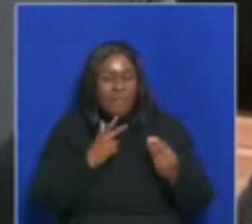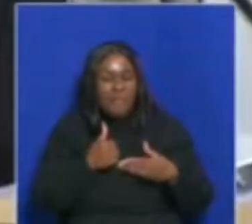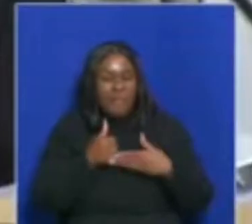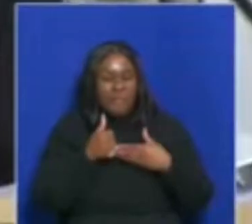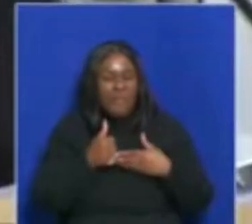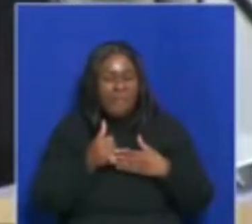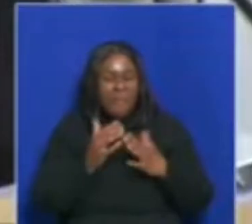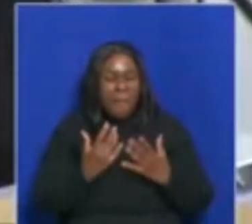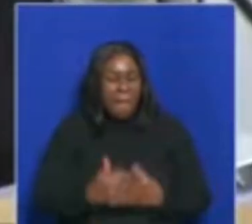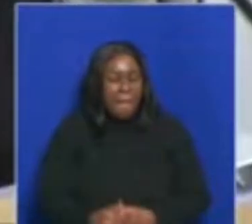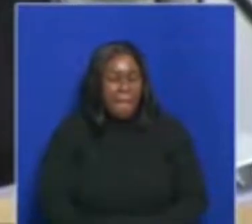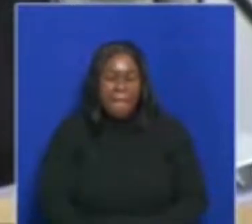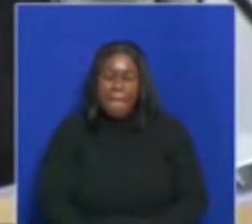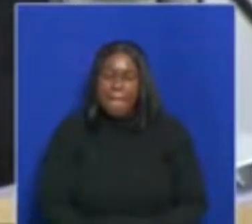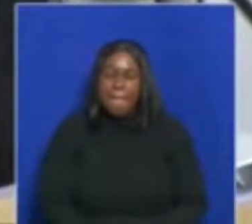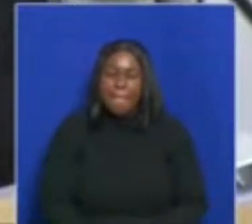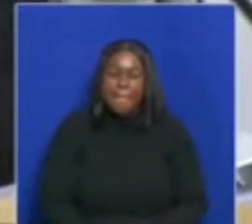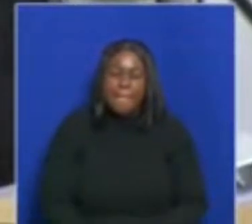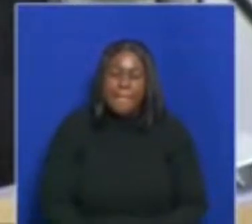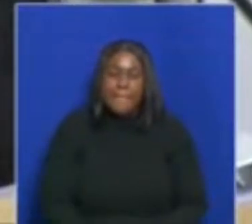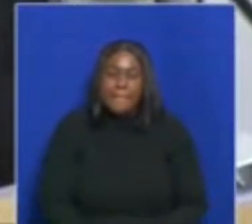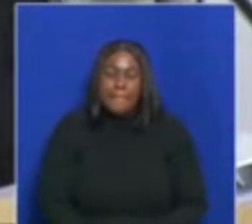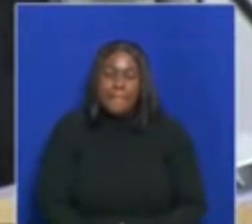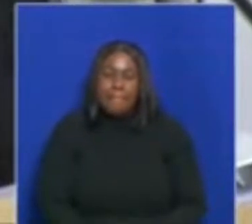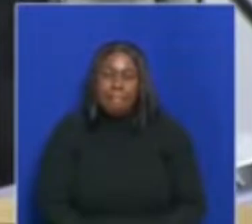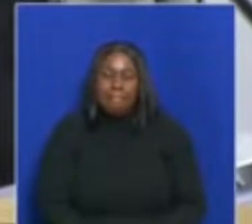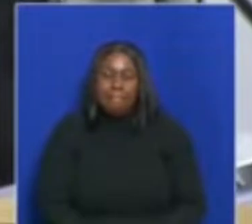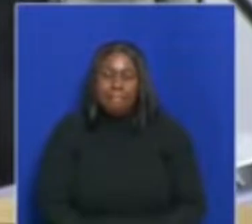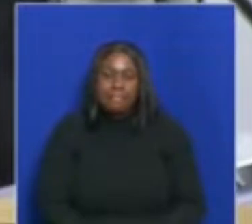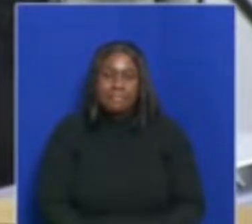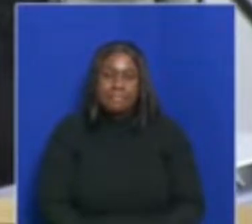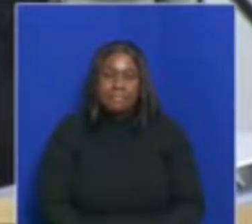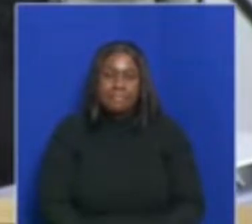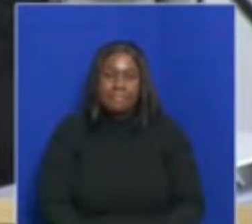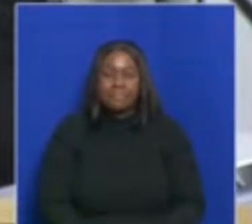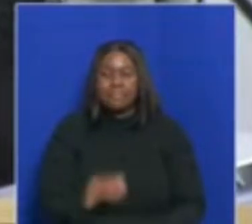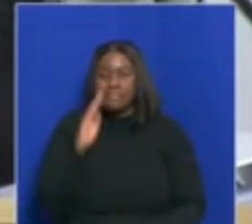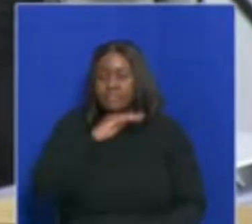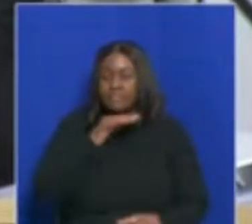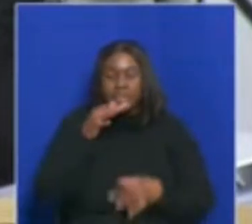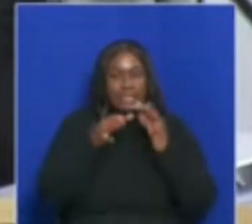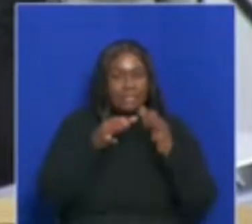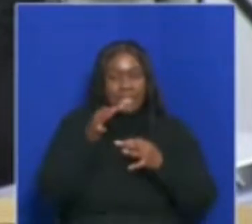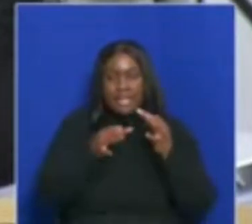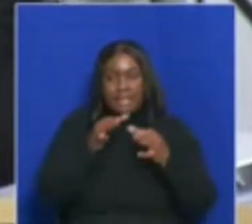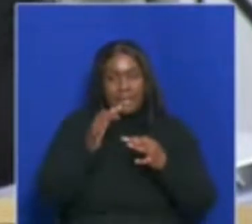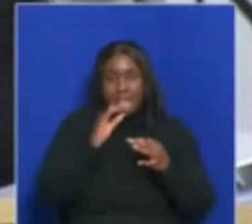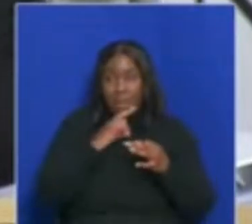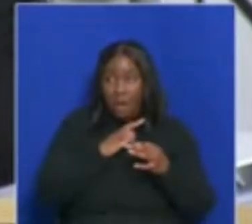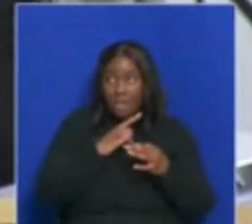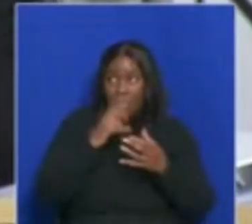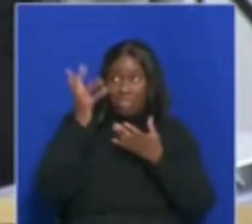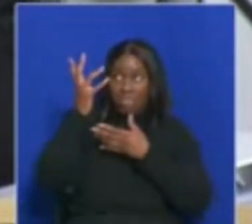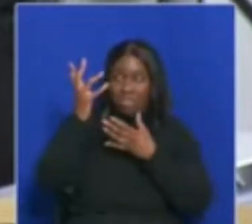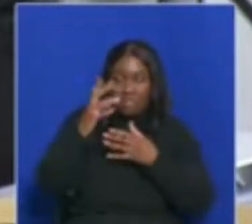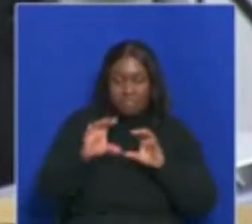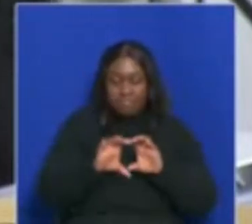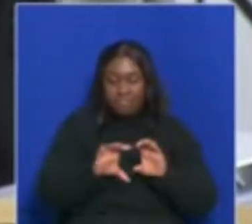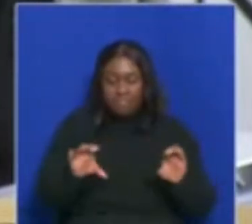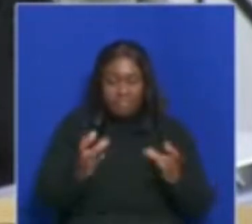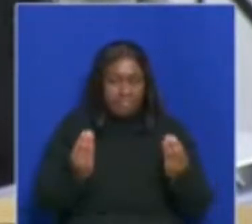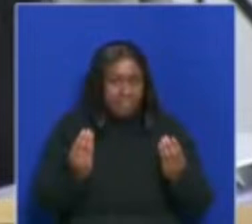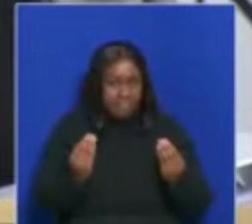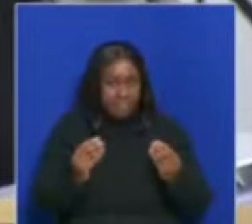Well, there was no explanation provided for the false number plates, but one would believe in order